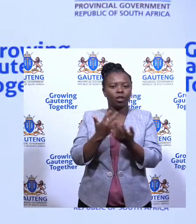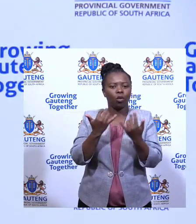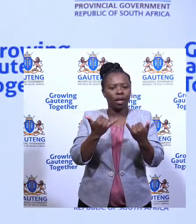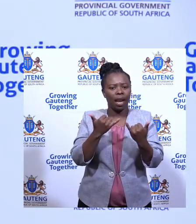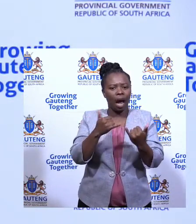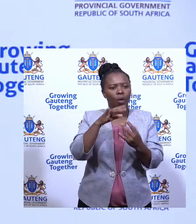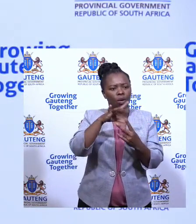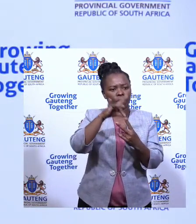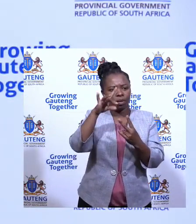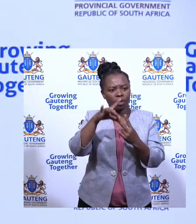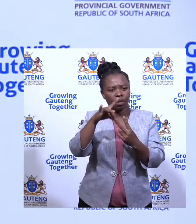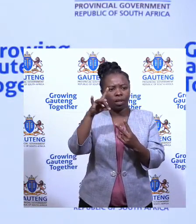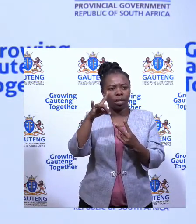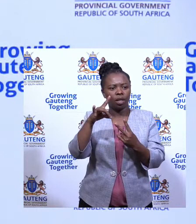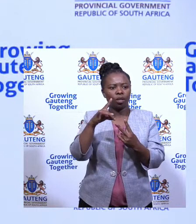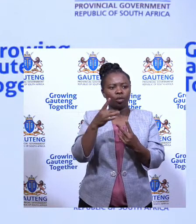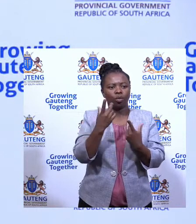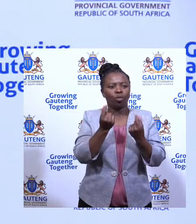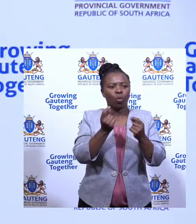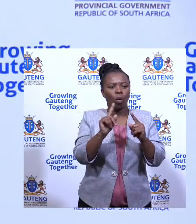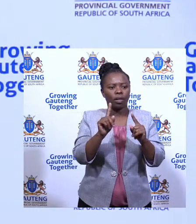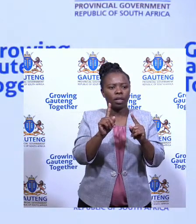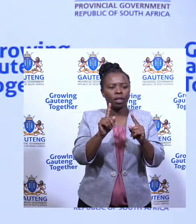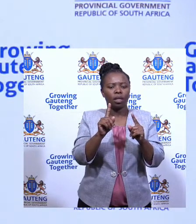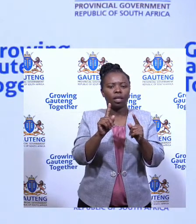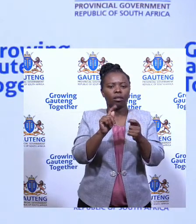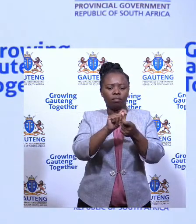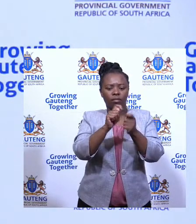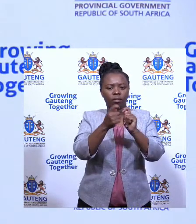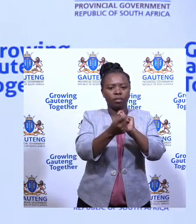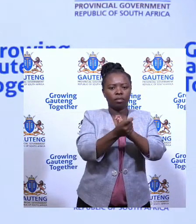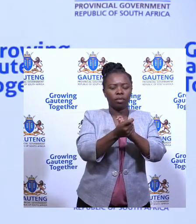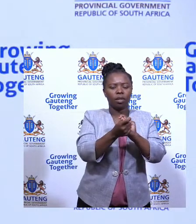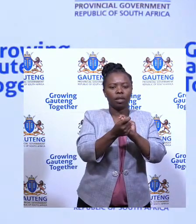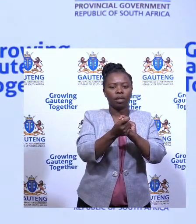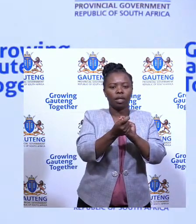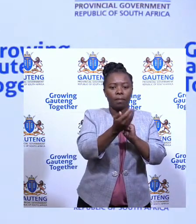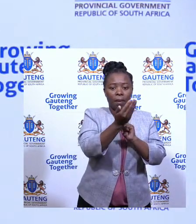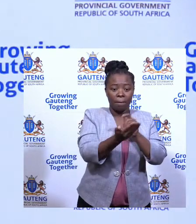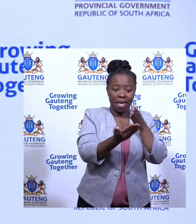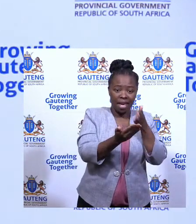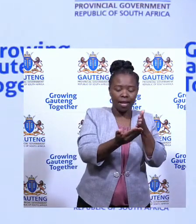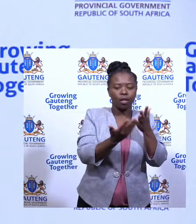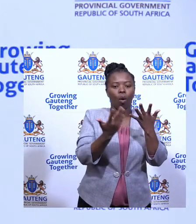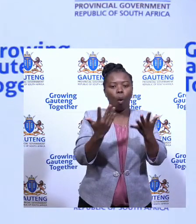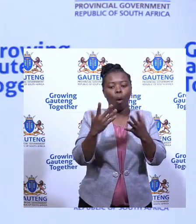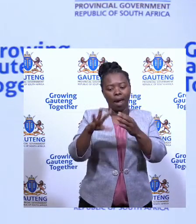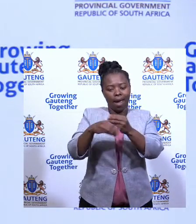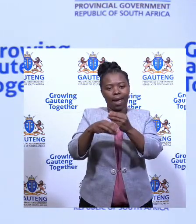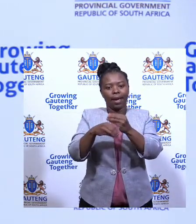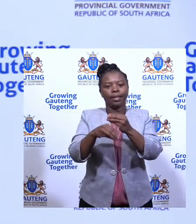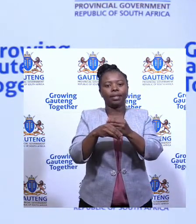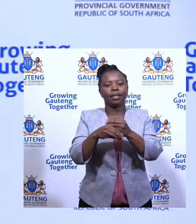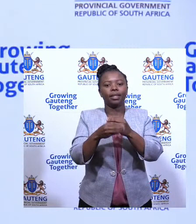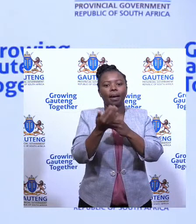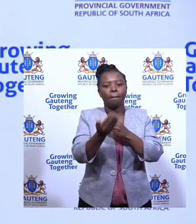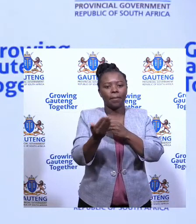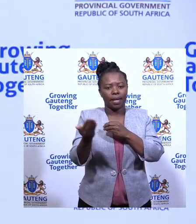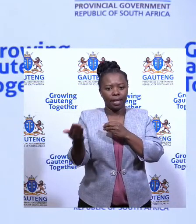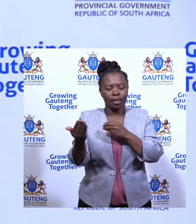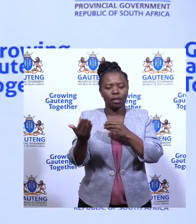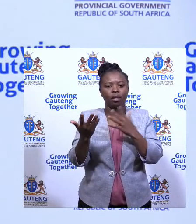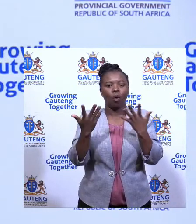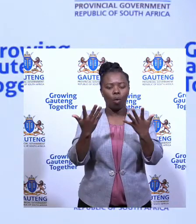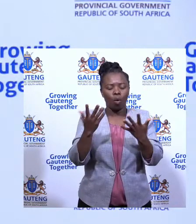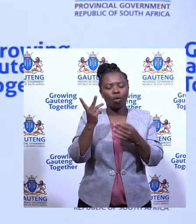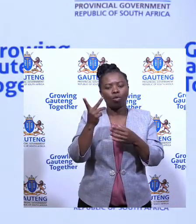between a reconfiguration of beds versus additional beds in the hospitals. We are also focusing on mechanical